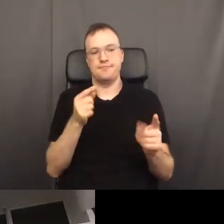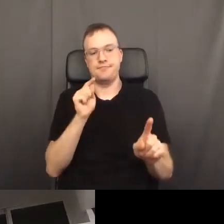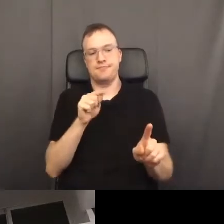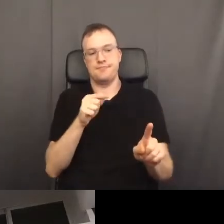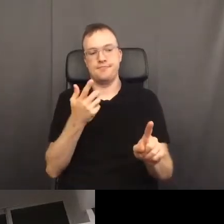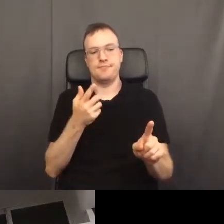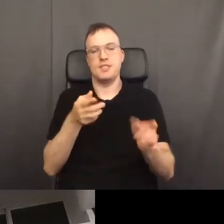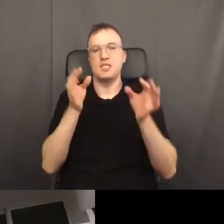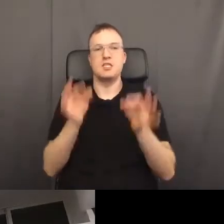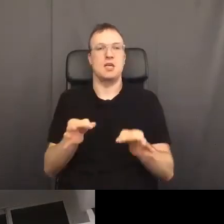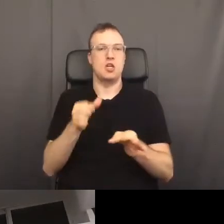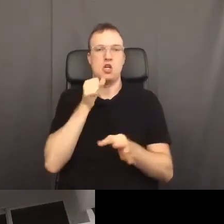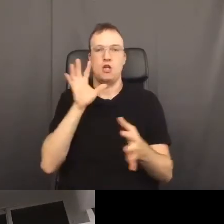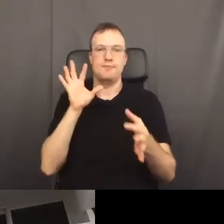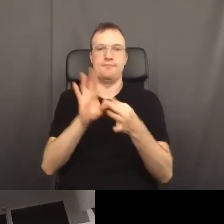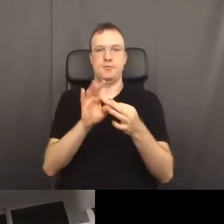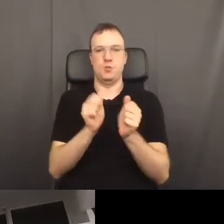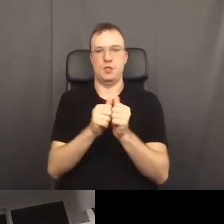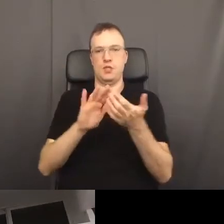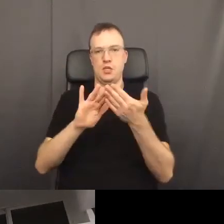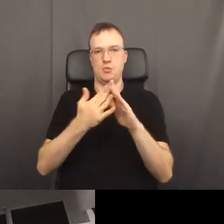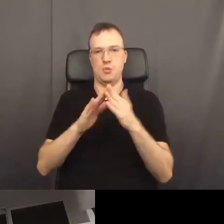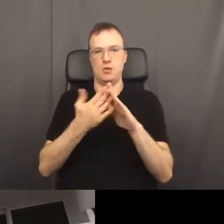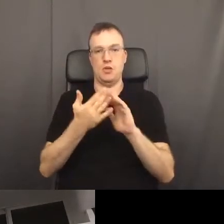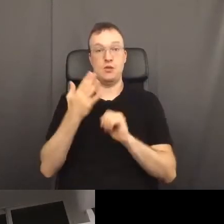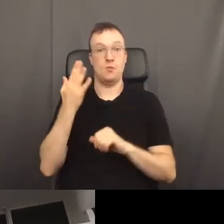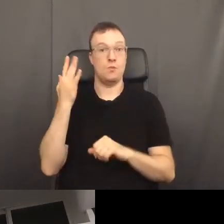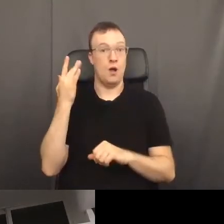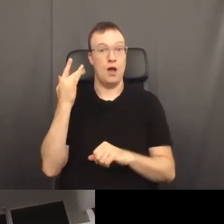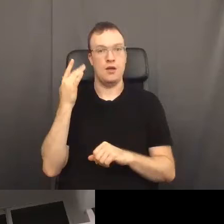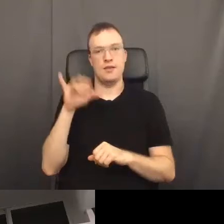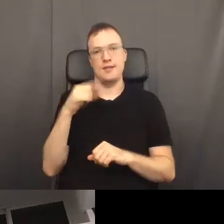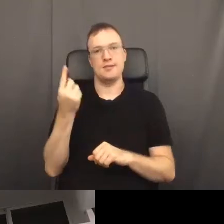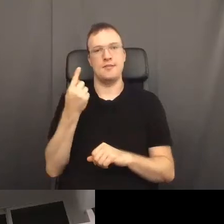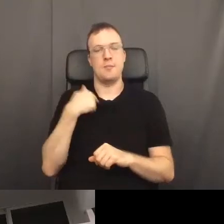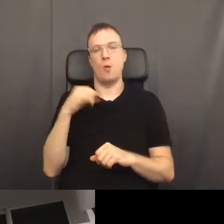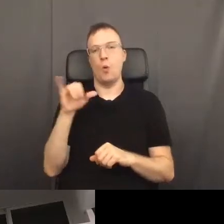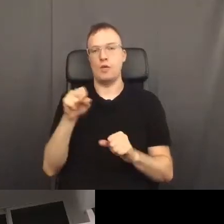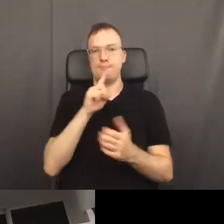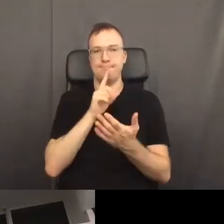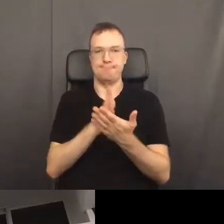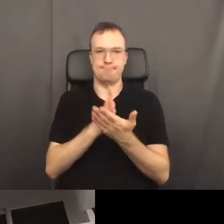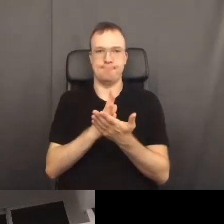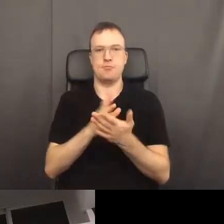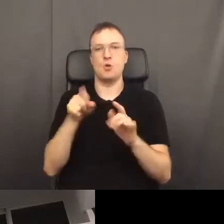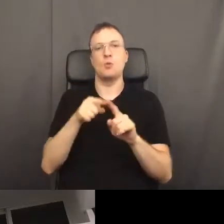just decided not to connect with the community, because that's something I can also speak to, is when you have